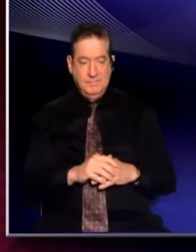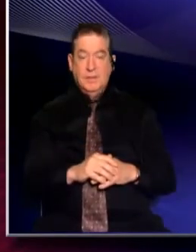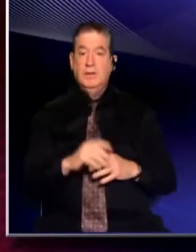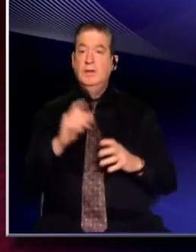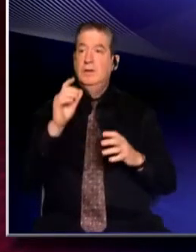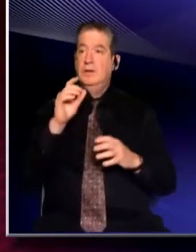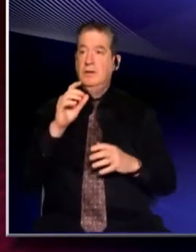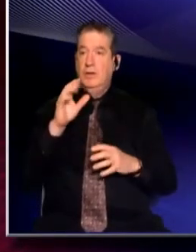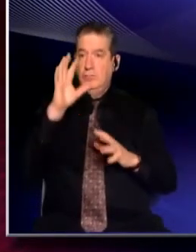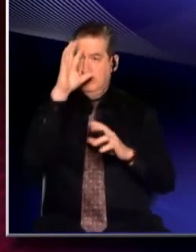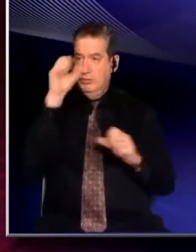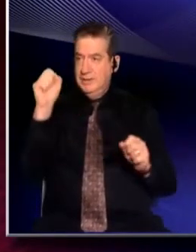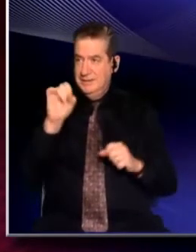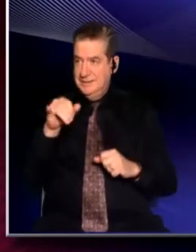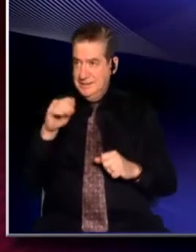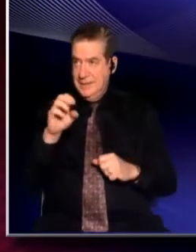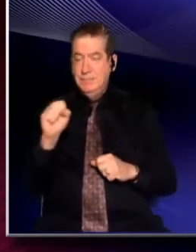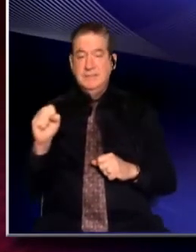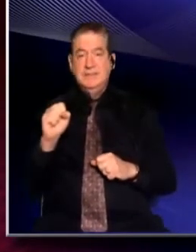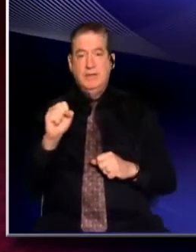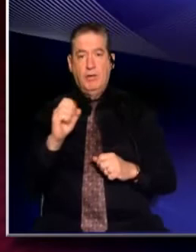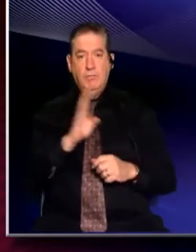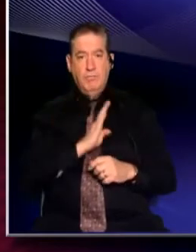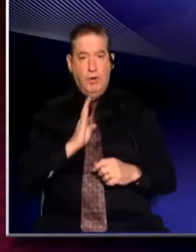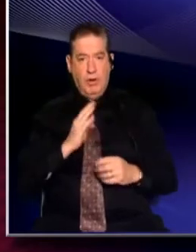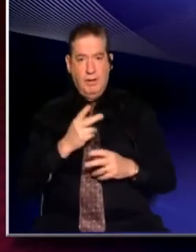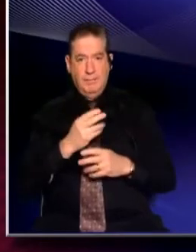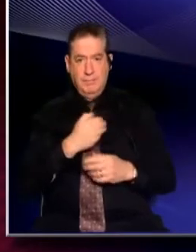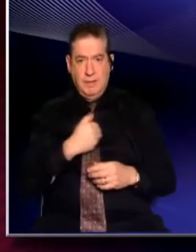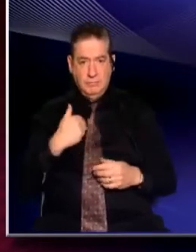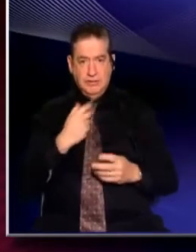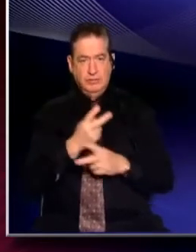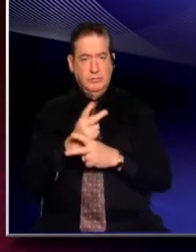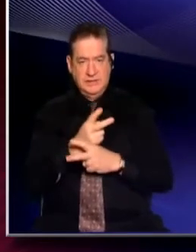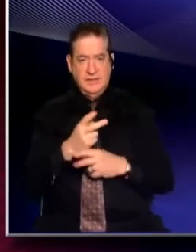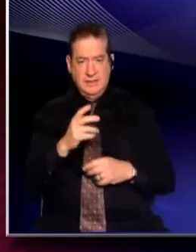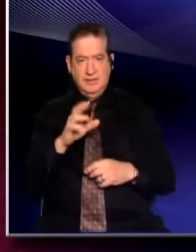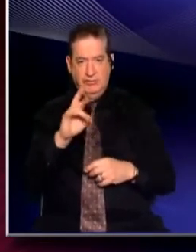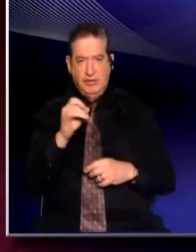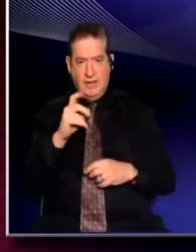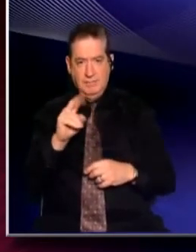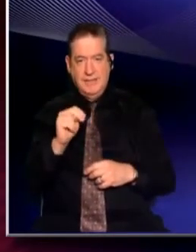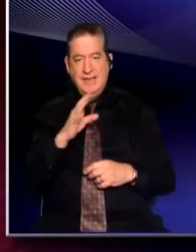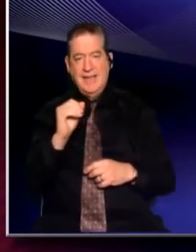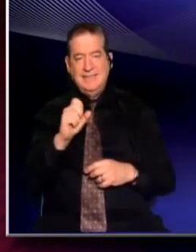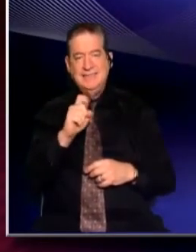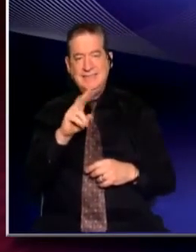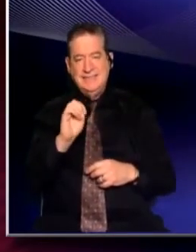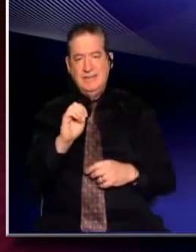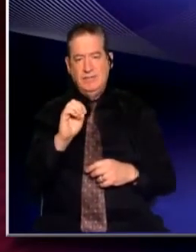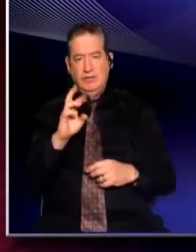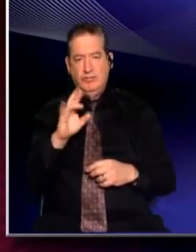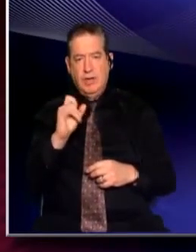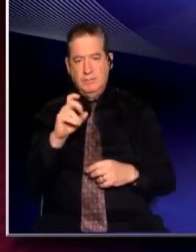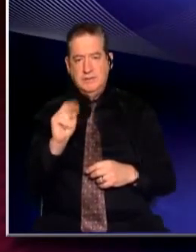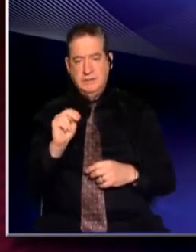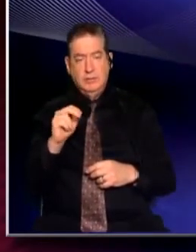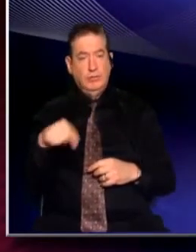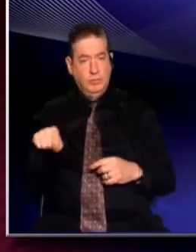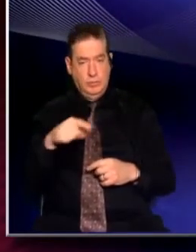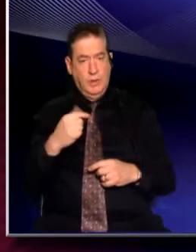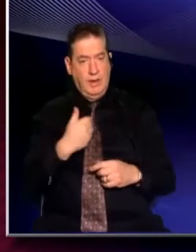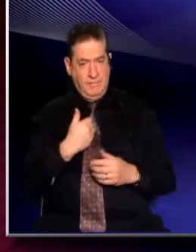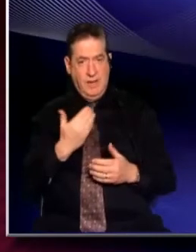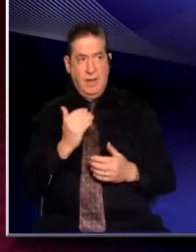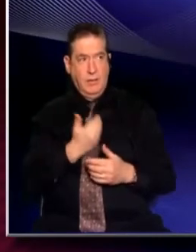President Sims, board members, Superintendent Reichman, Assistant IT Director Steve Robinson. You have our